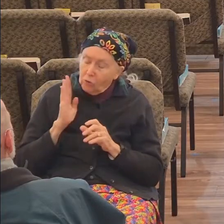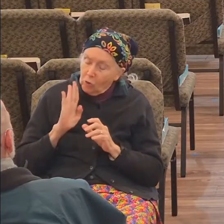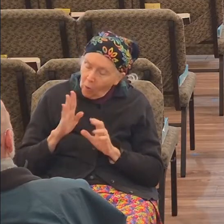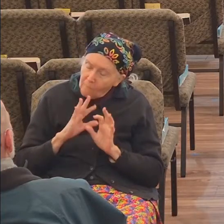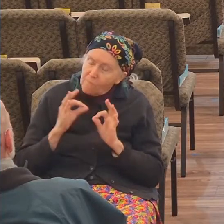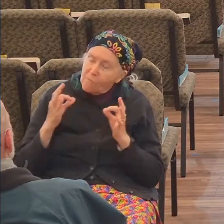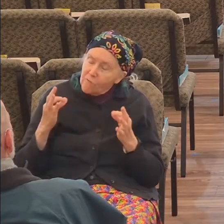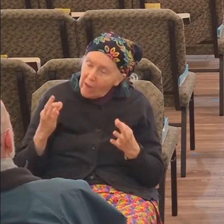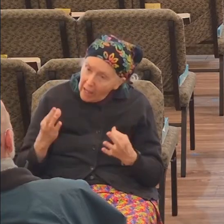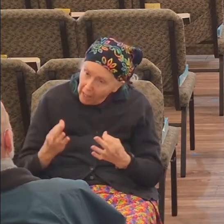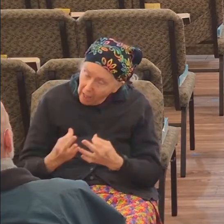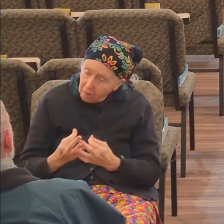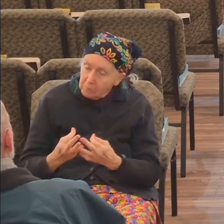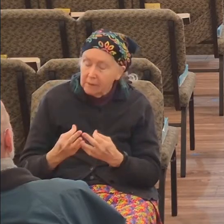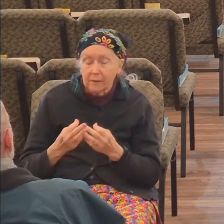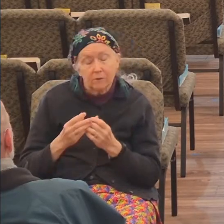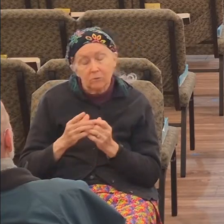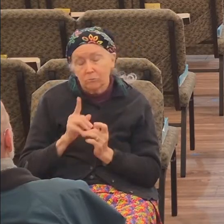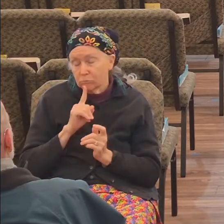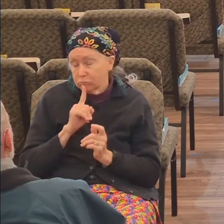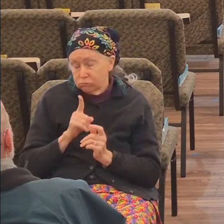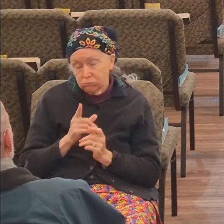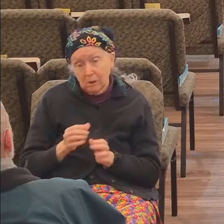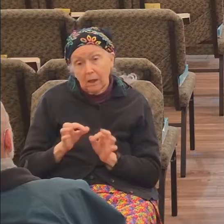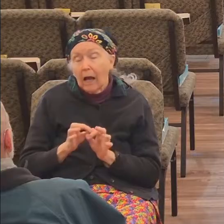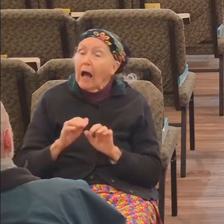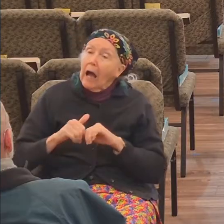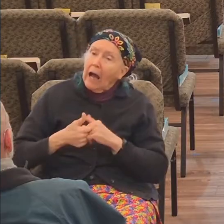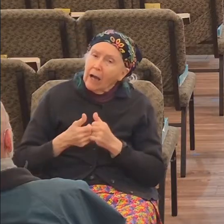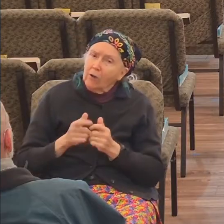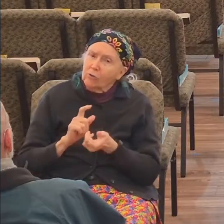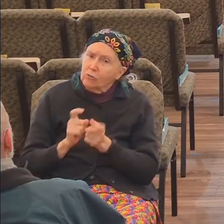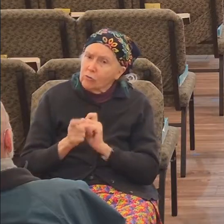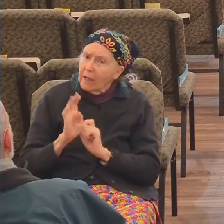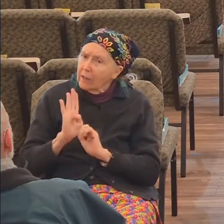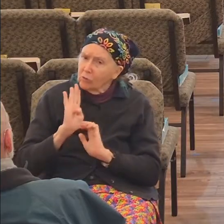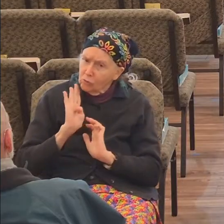right? How do you change your identity?